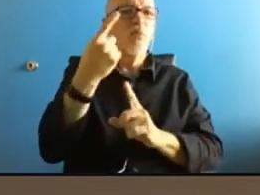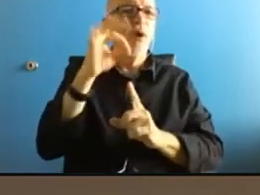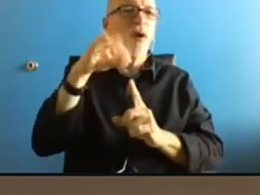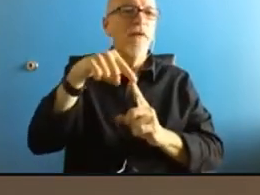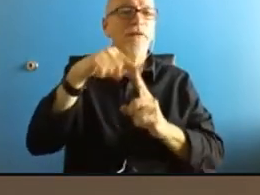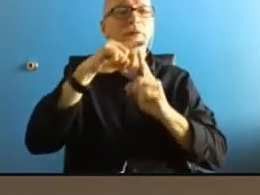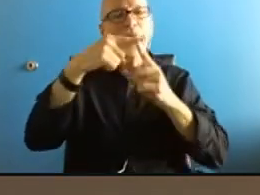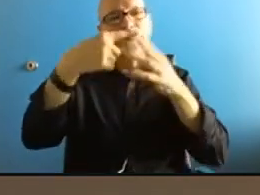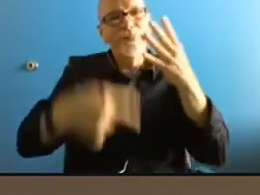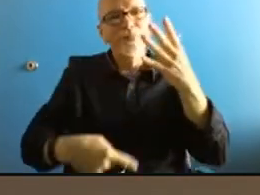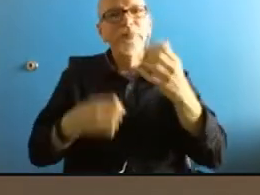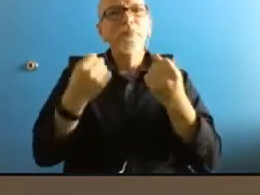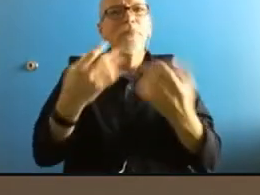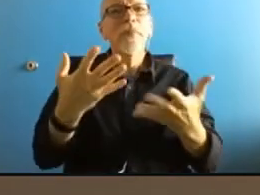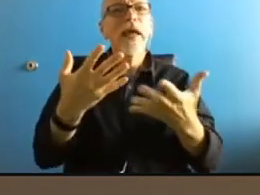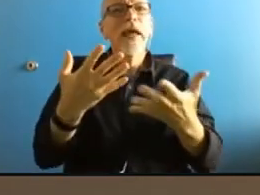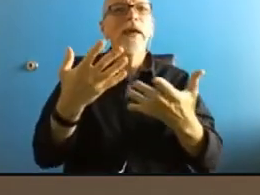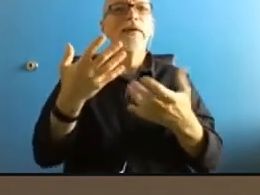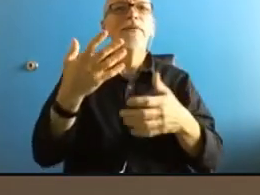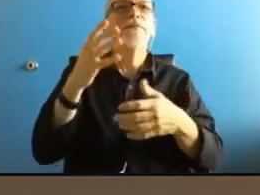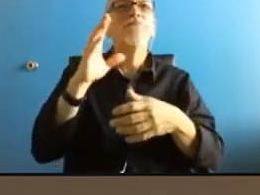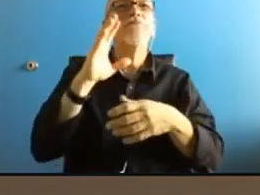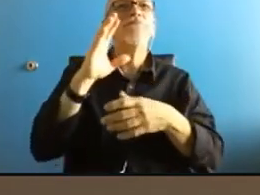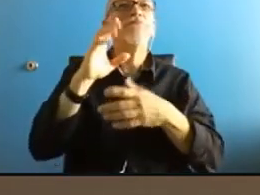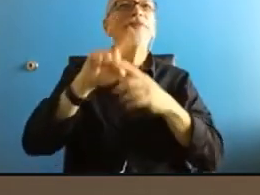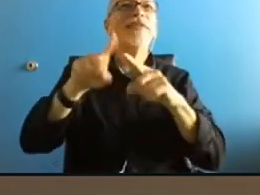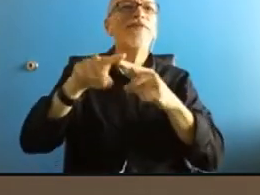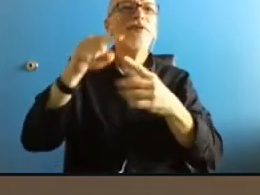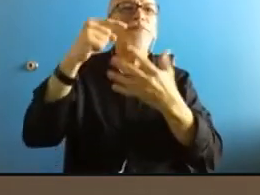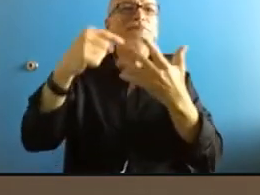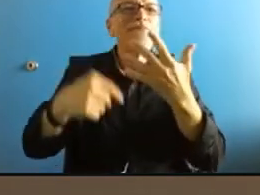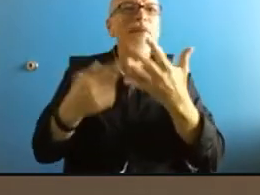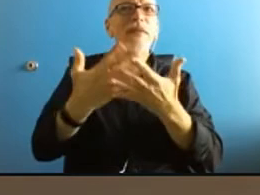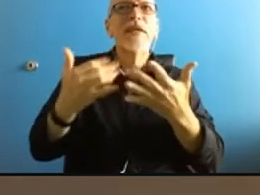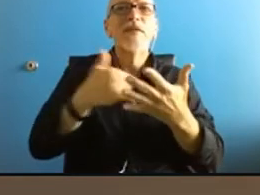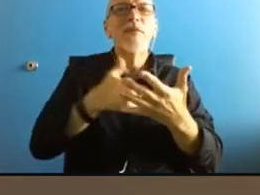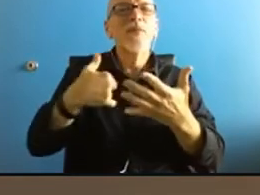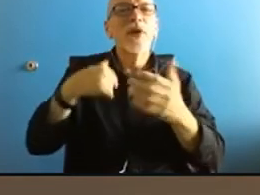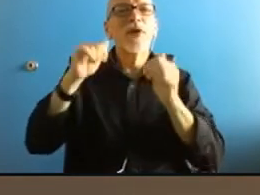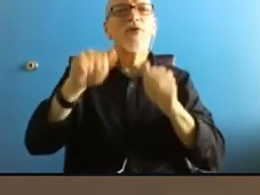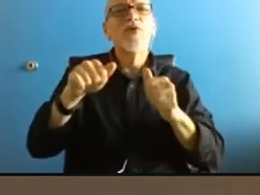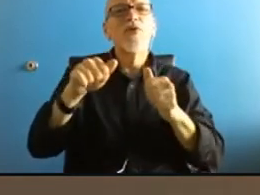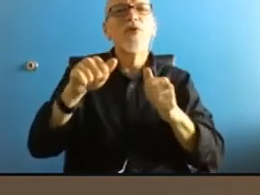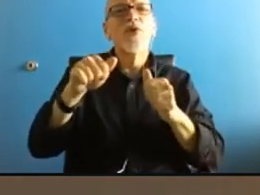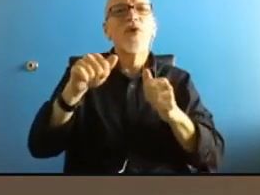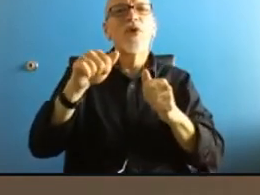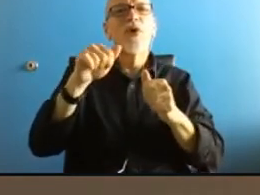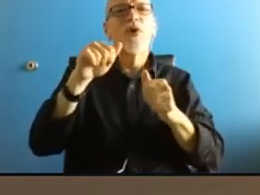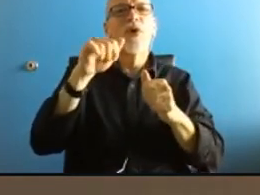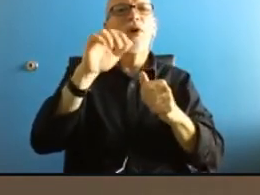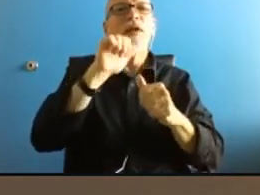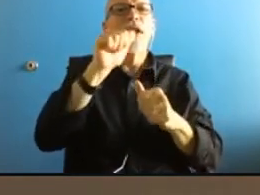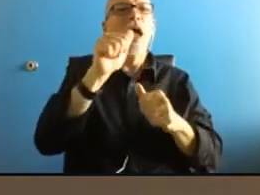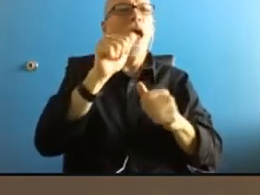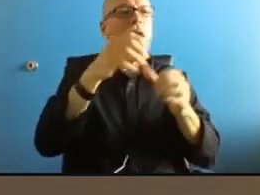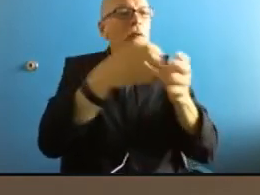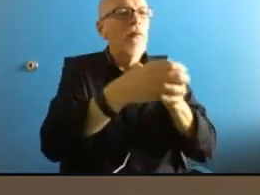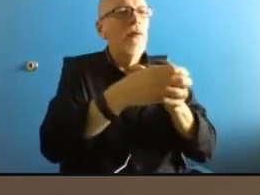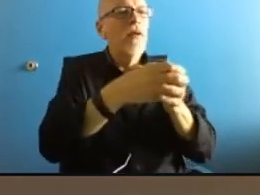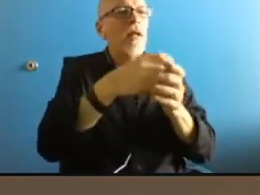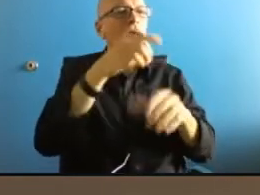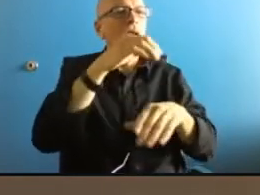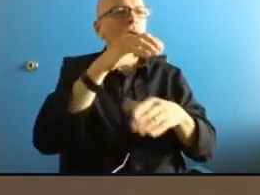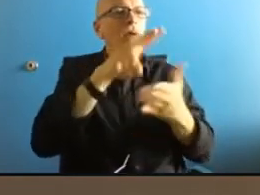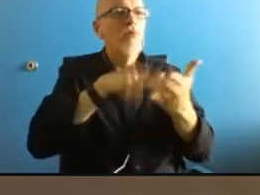many other aspects that, we could take out of its silo and integrate it